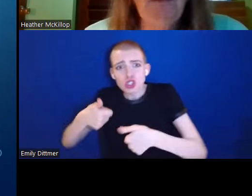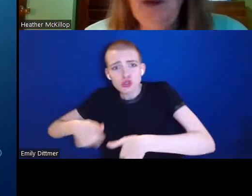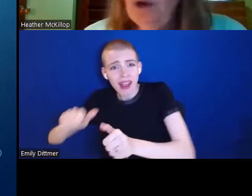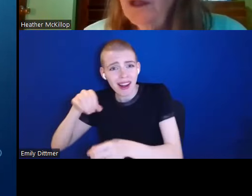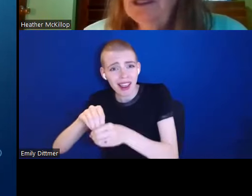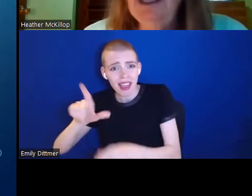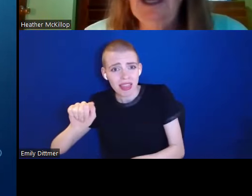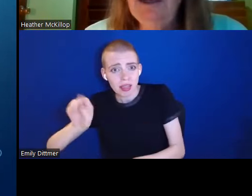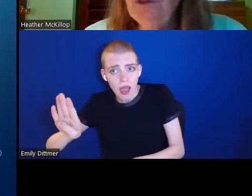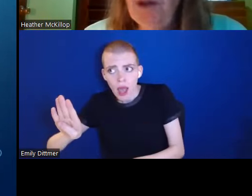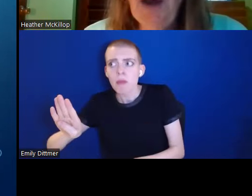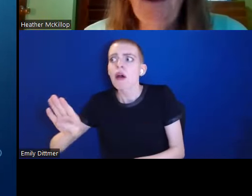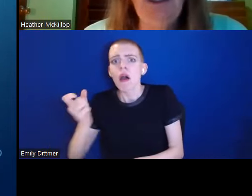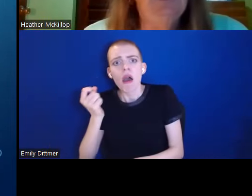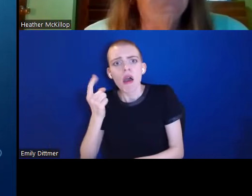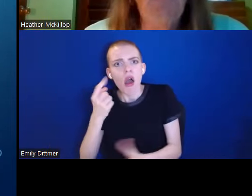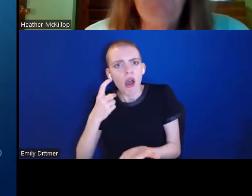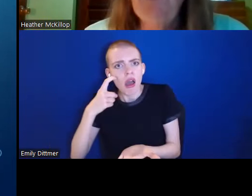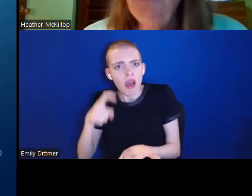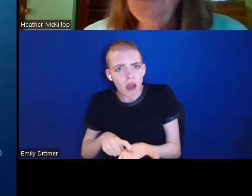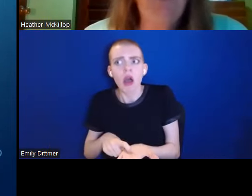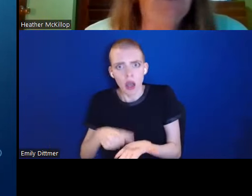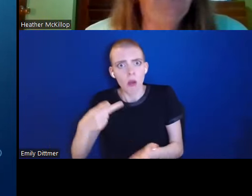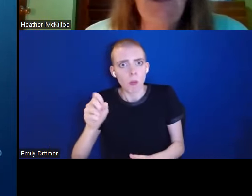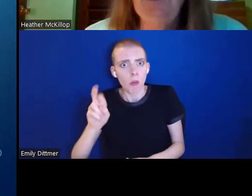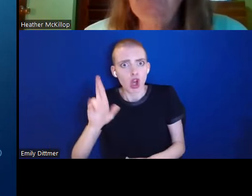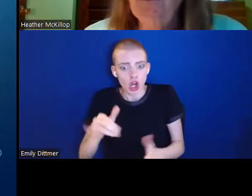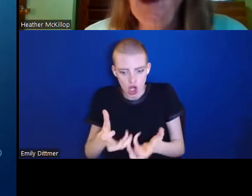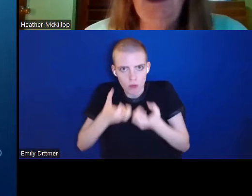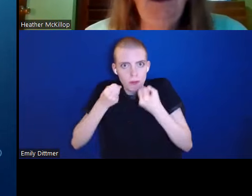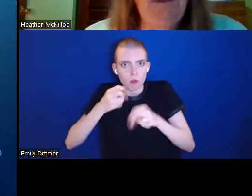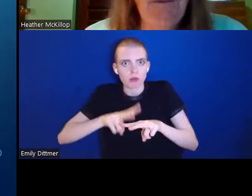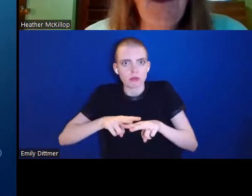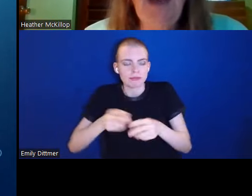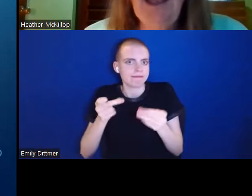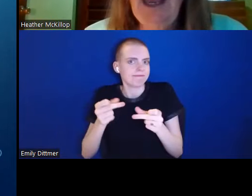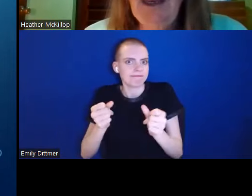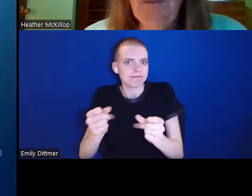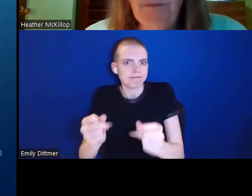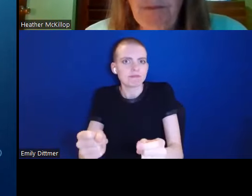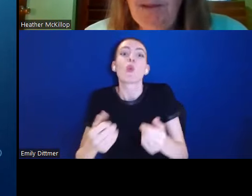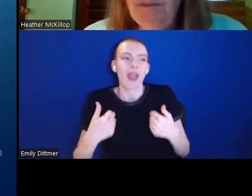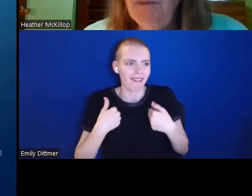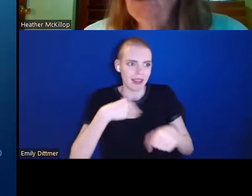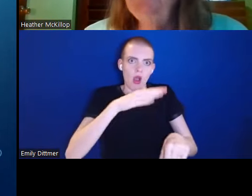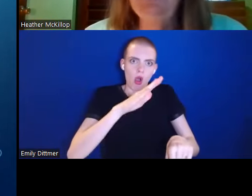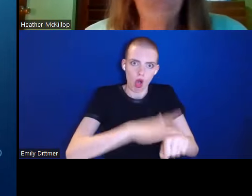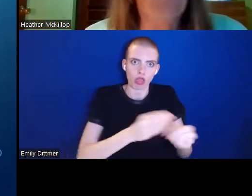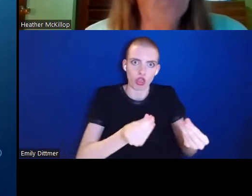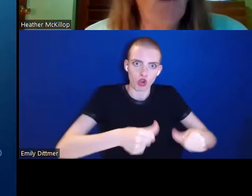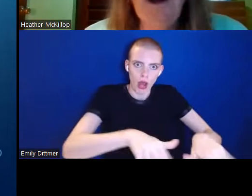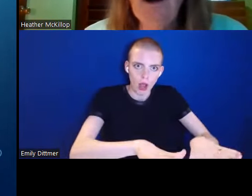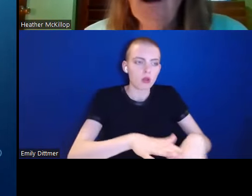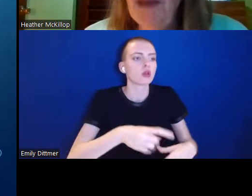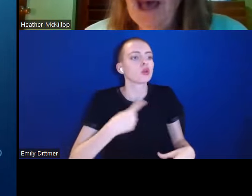desalinate pretty quickly, at least the pottery. So we've got things on a cycle where you can desalinate by rinsing in